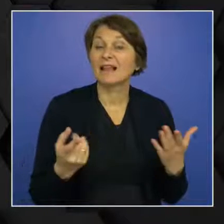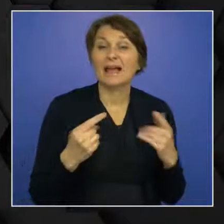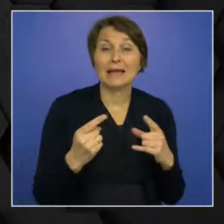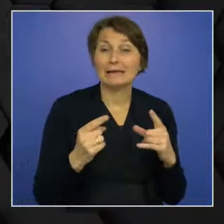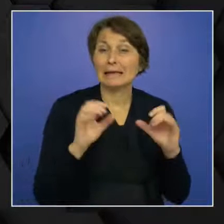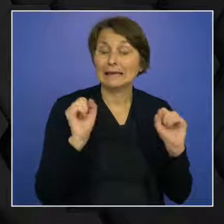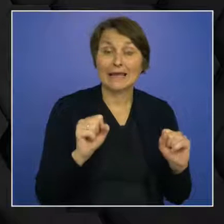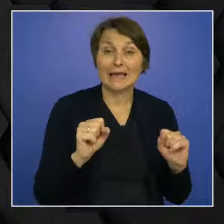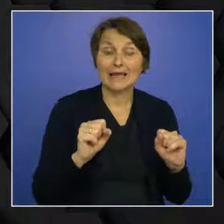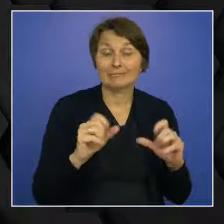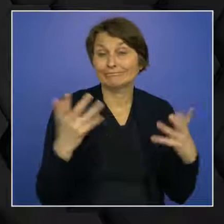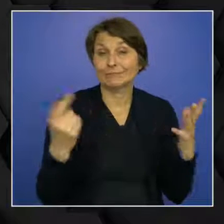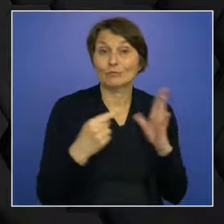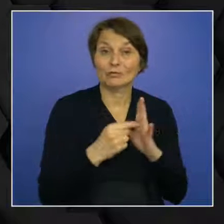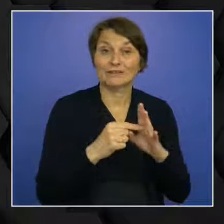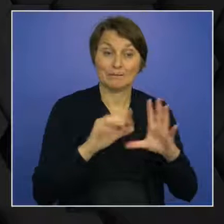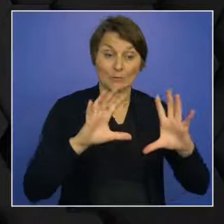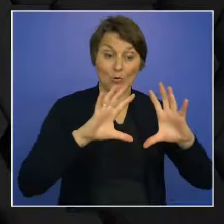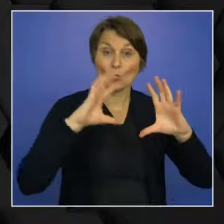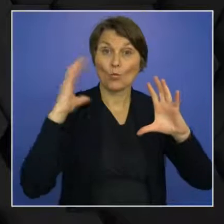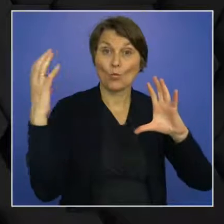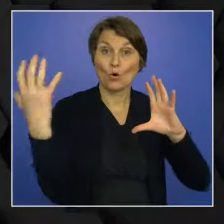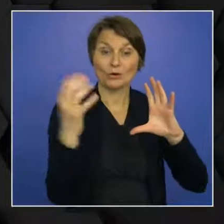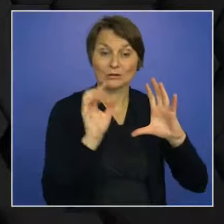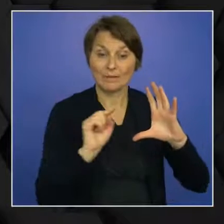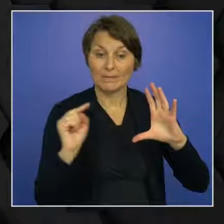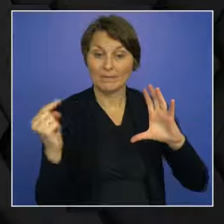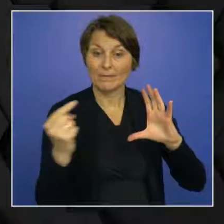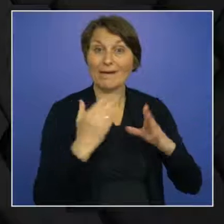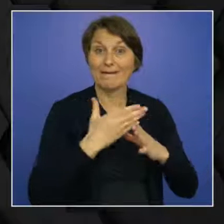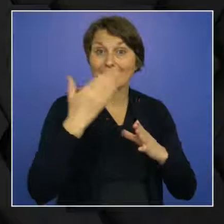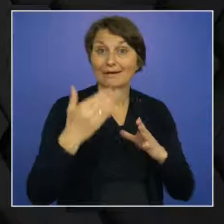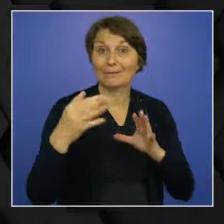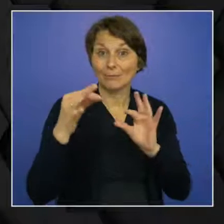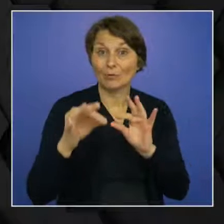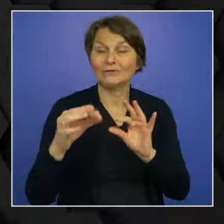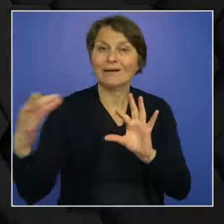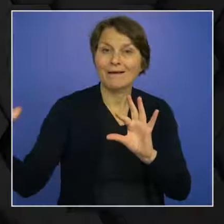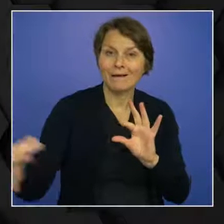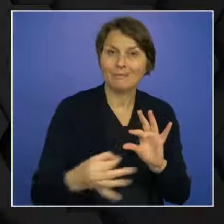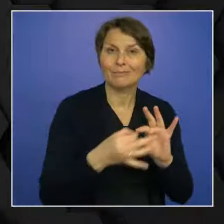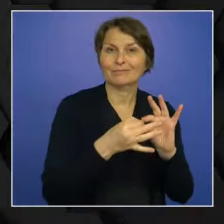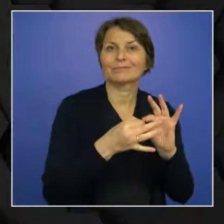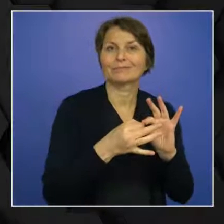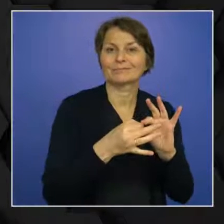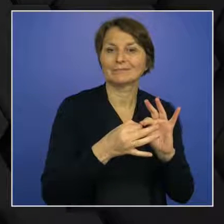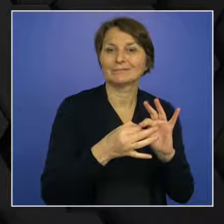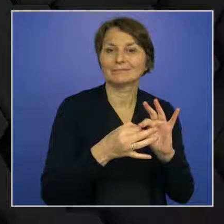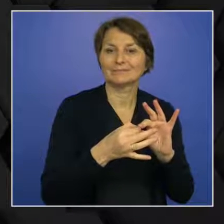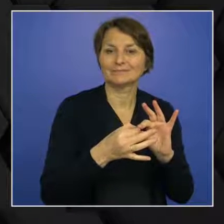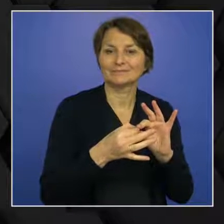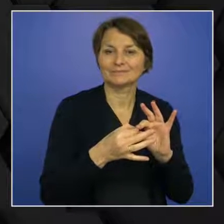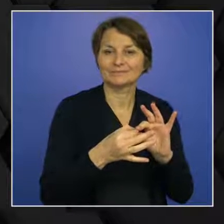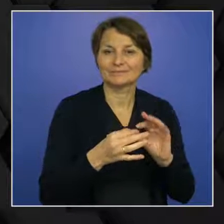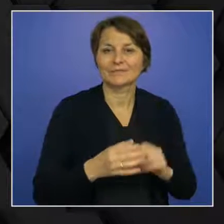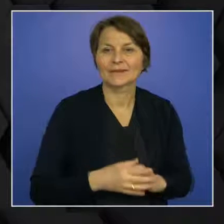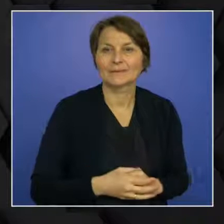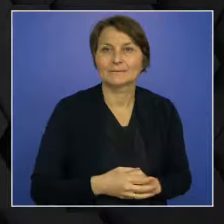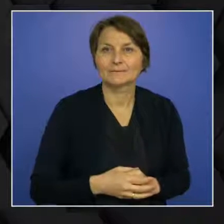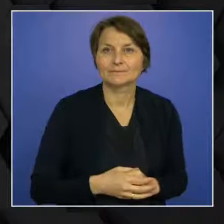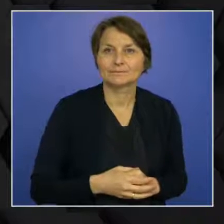over the world, connected with CDNs. It's really cool. And then it has